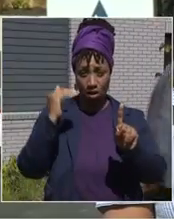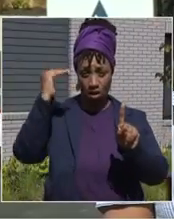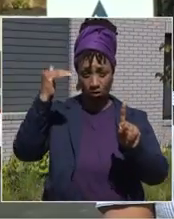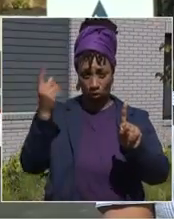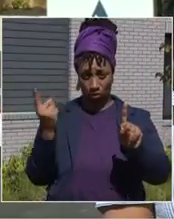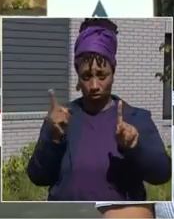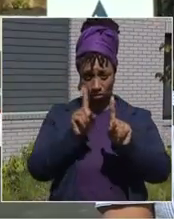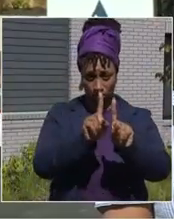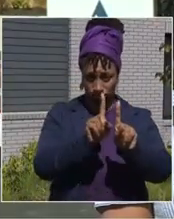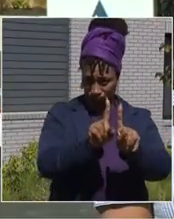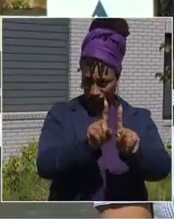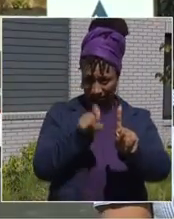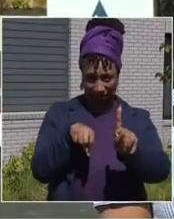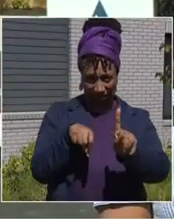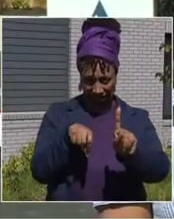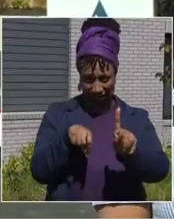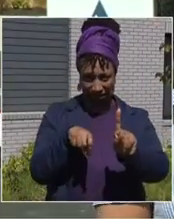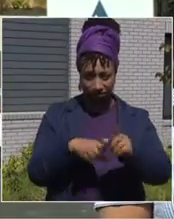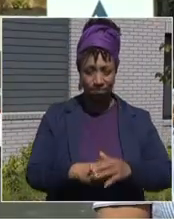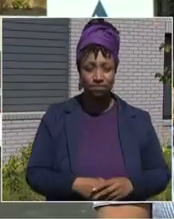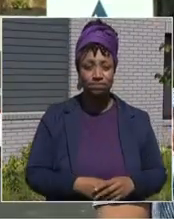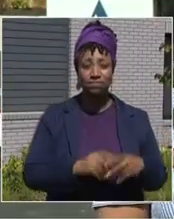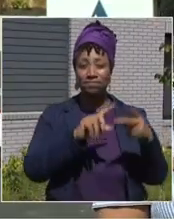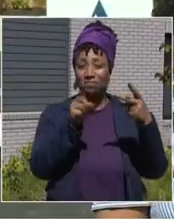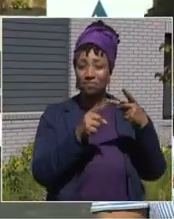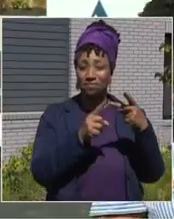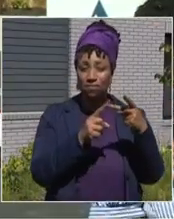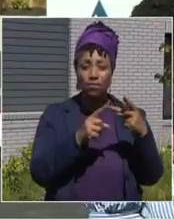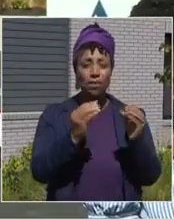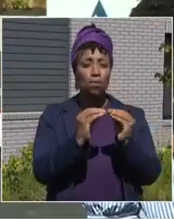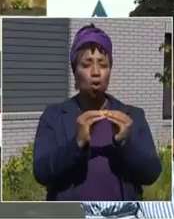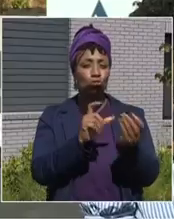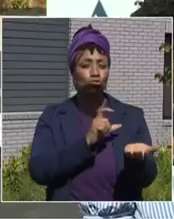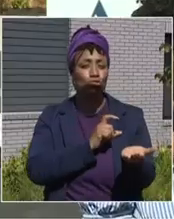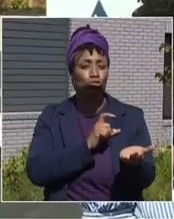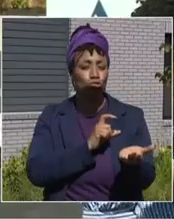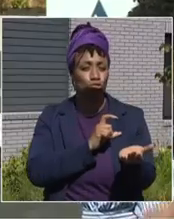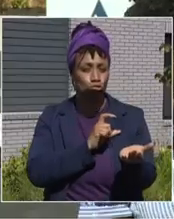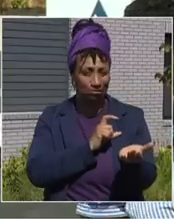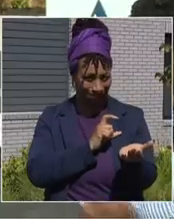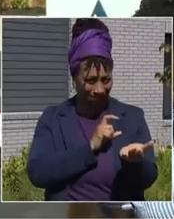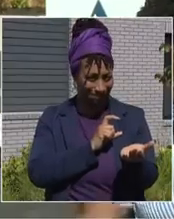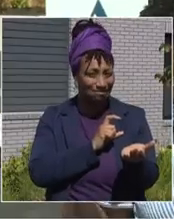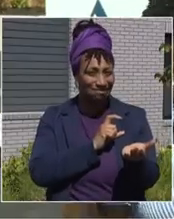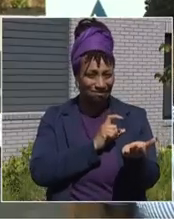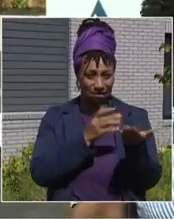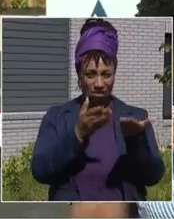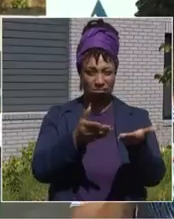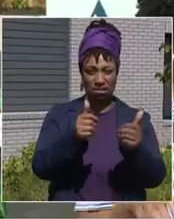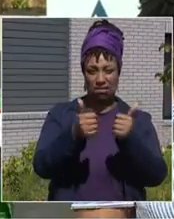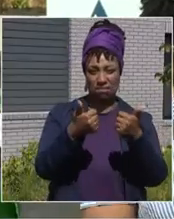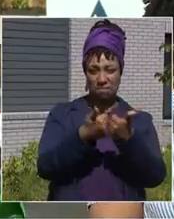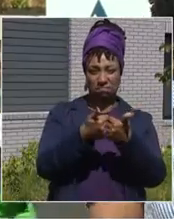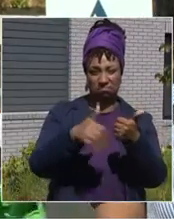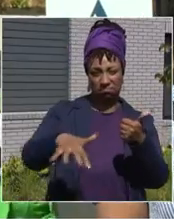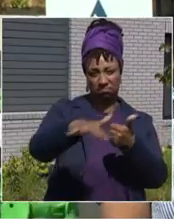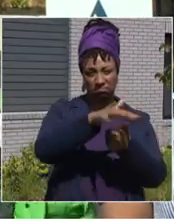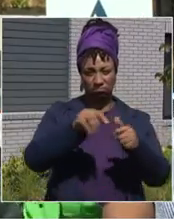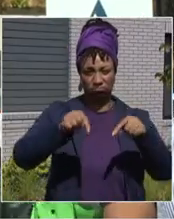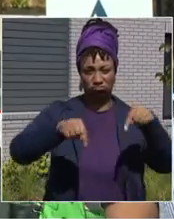officials at the games, and we're asking all kids and families to follow the instructions of school personnel when they